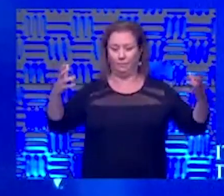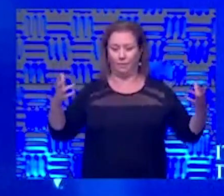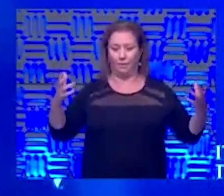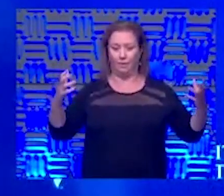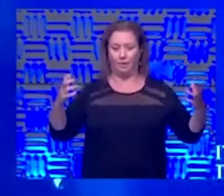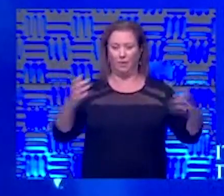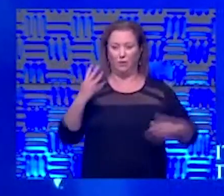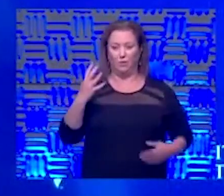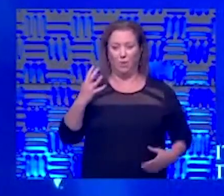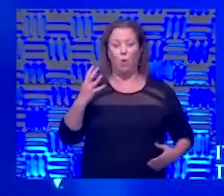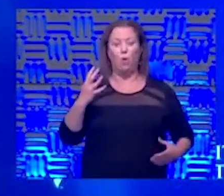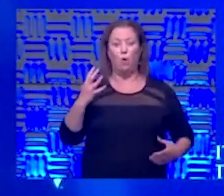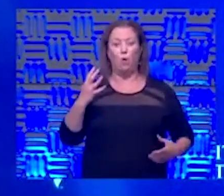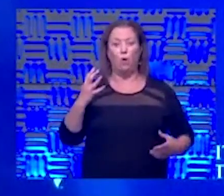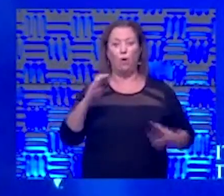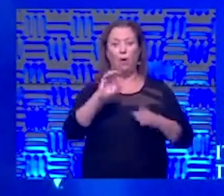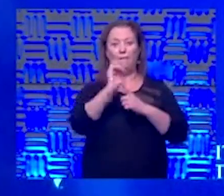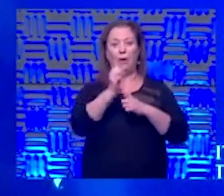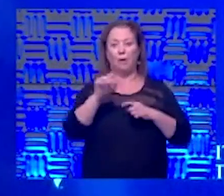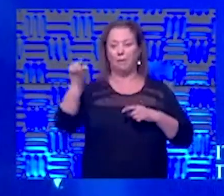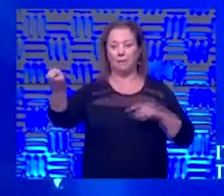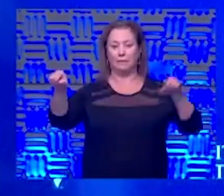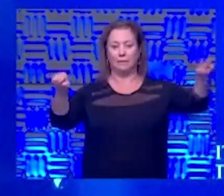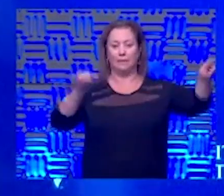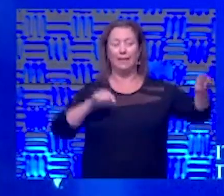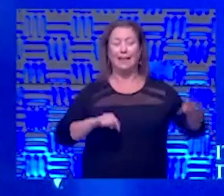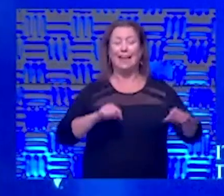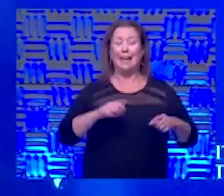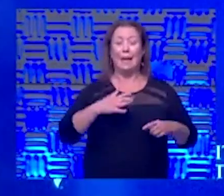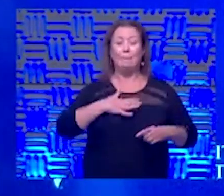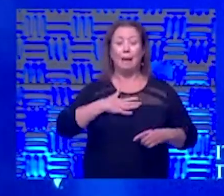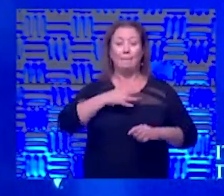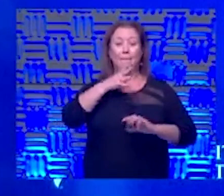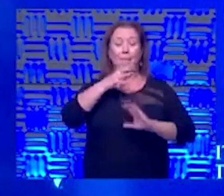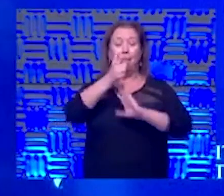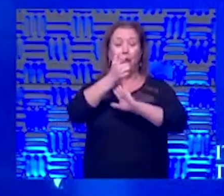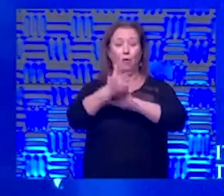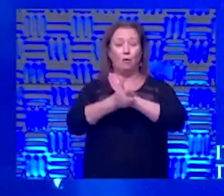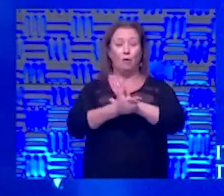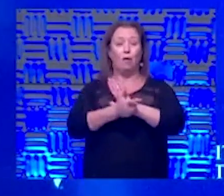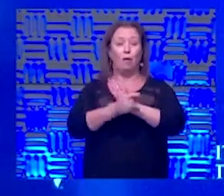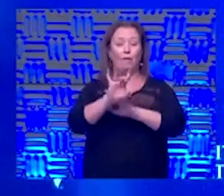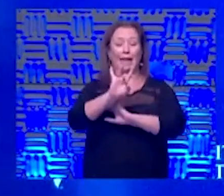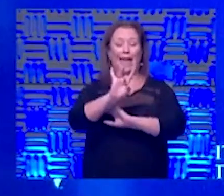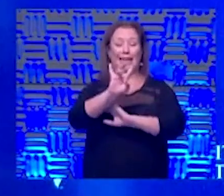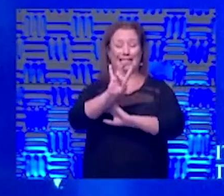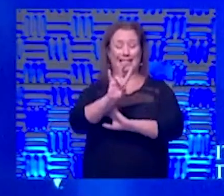4 bubbles there, and within that bubble is an 87-year-old. My